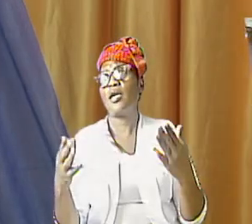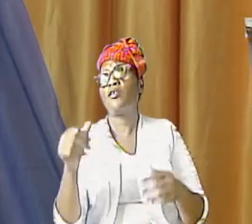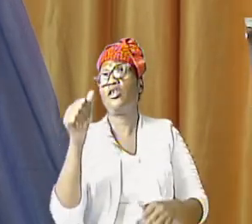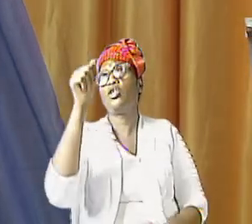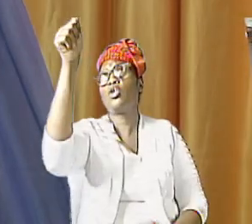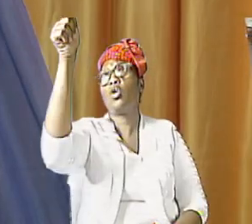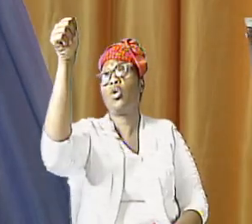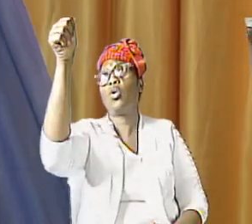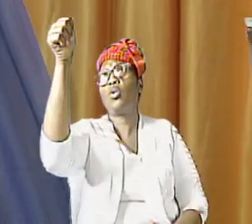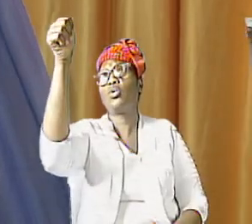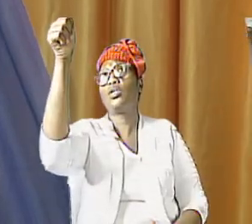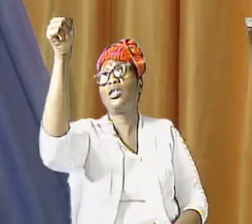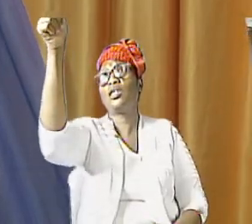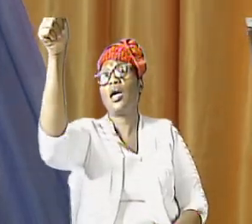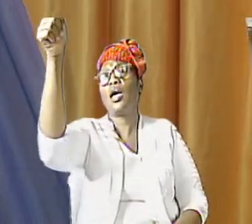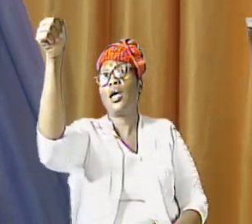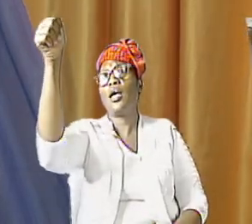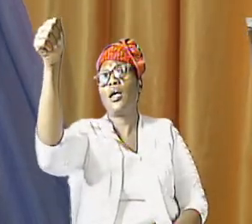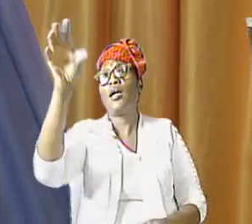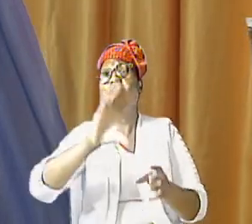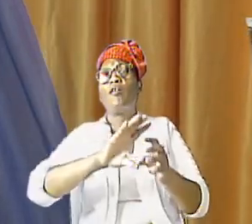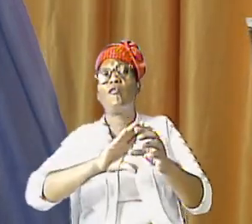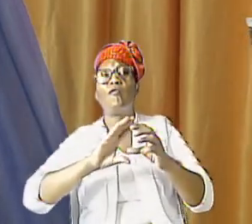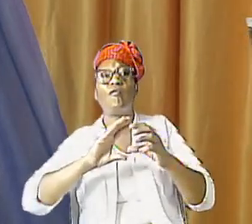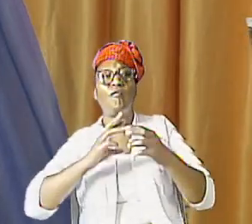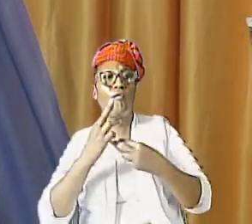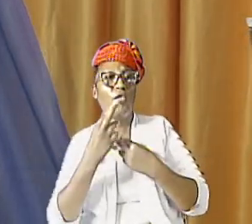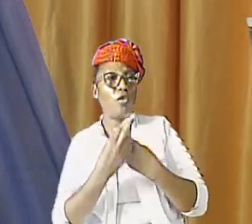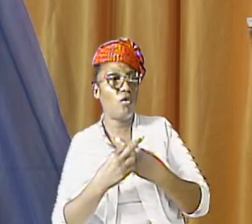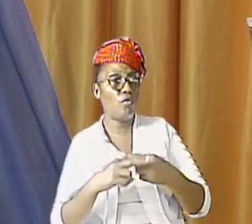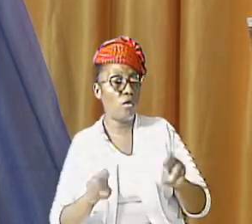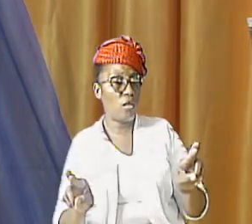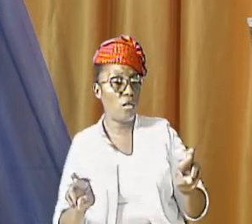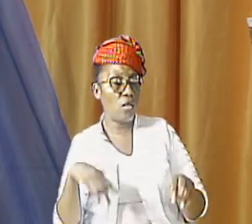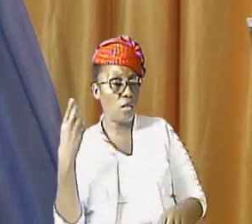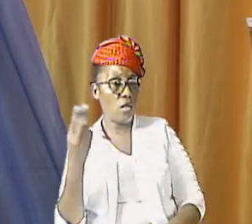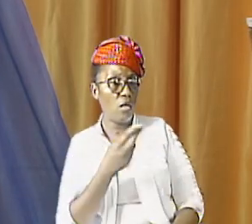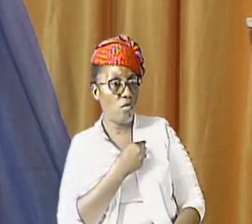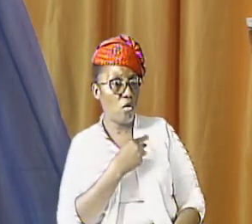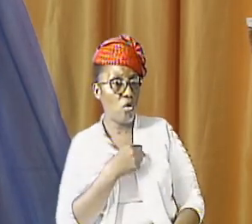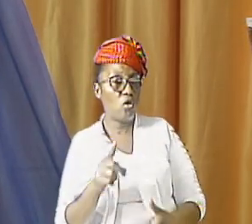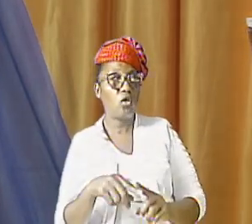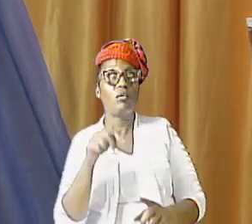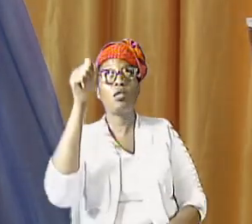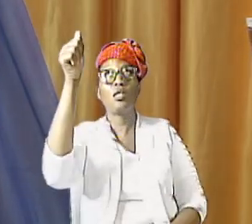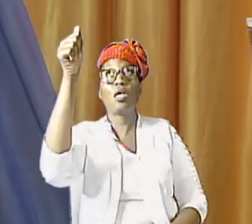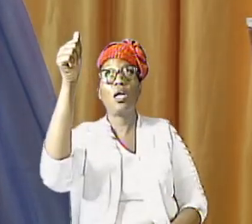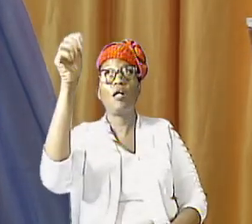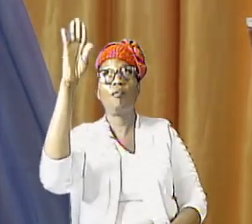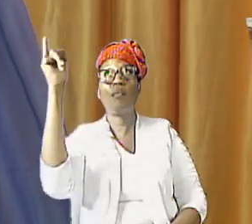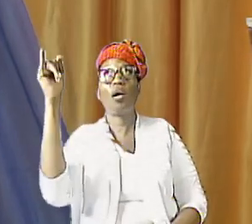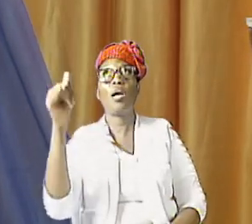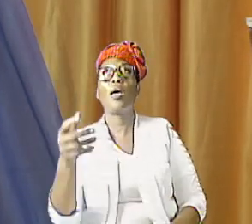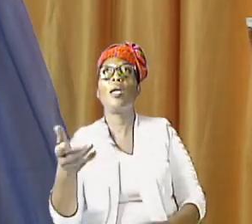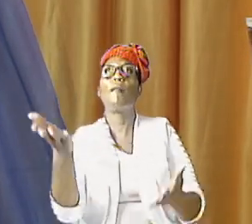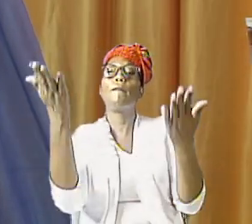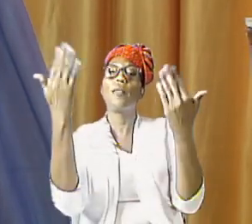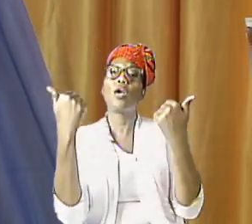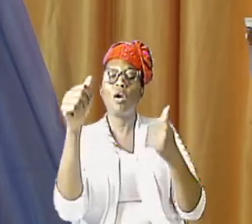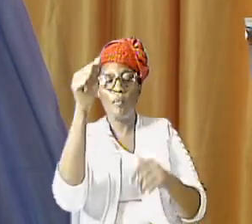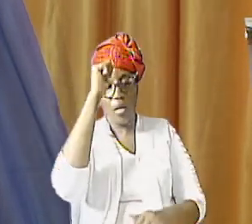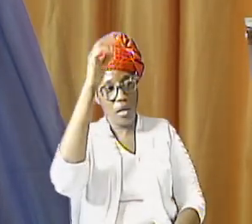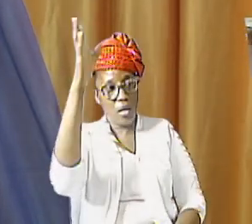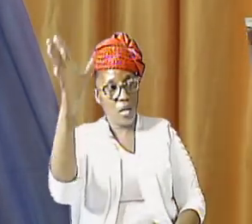own self to redeem us back to himself by becoming a